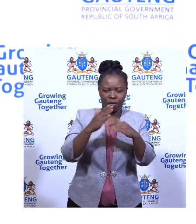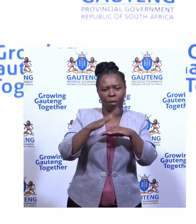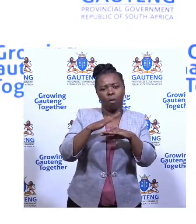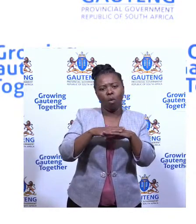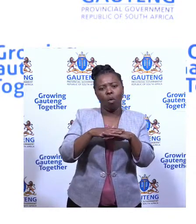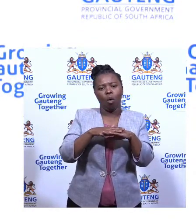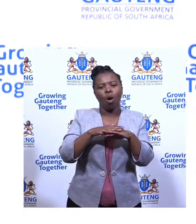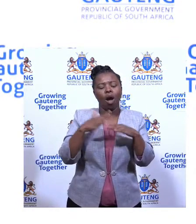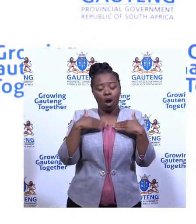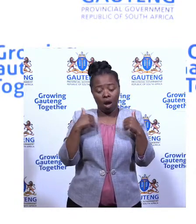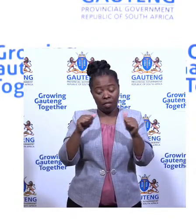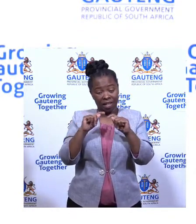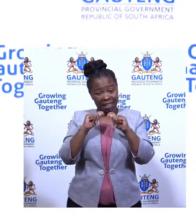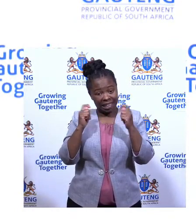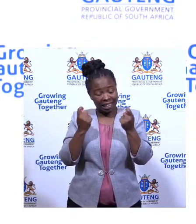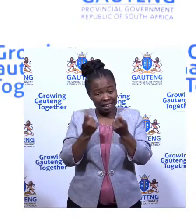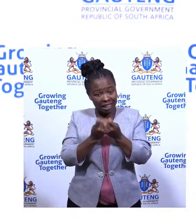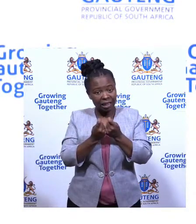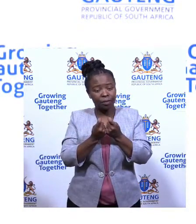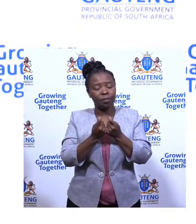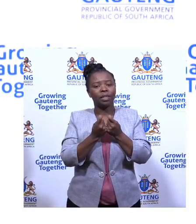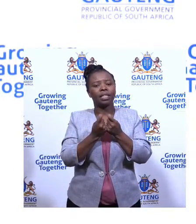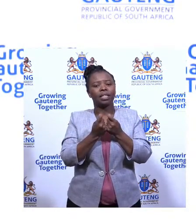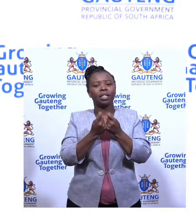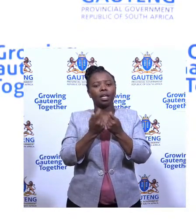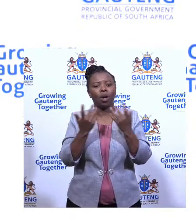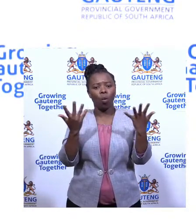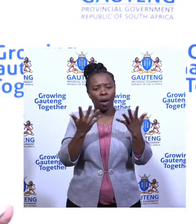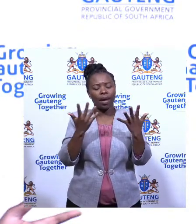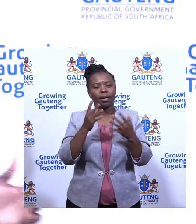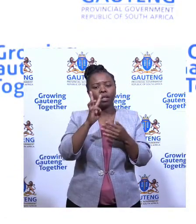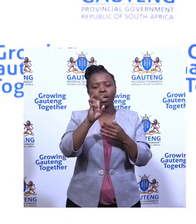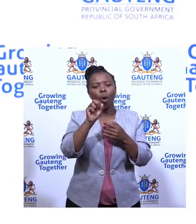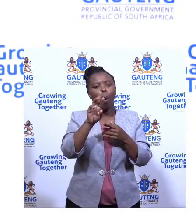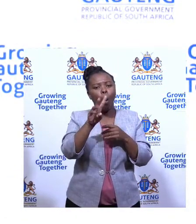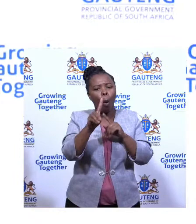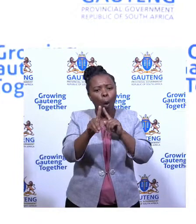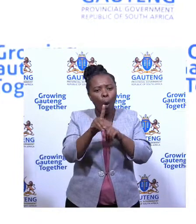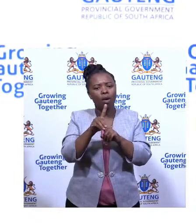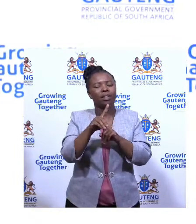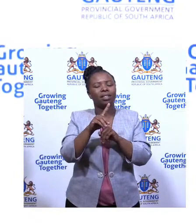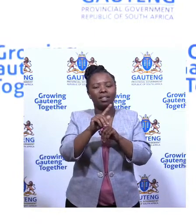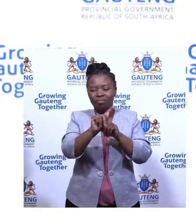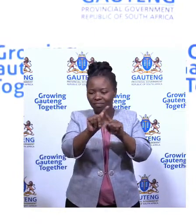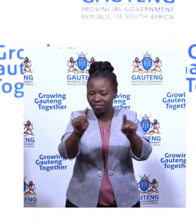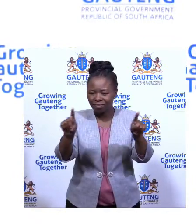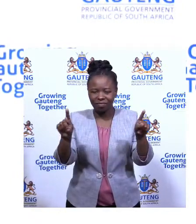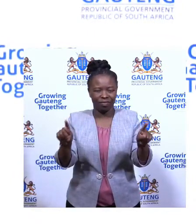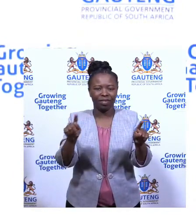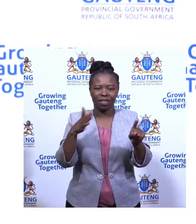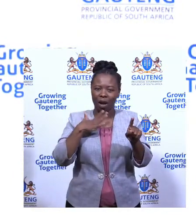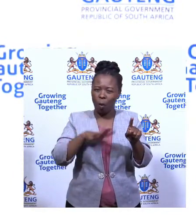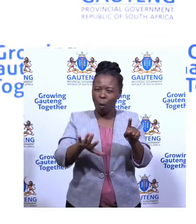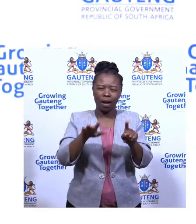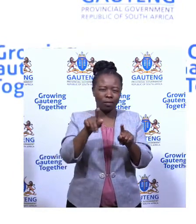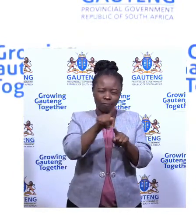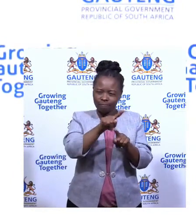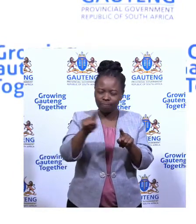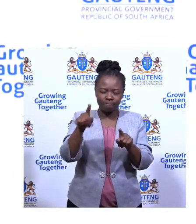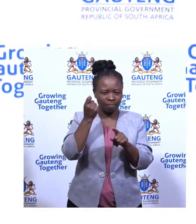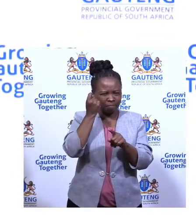the health teams in catchment areas in the ward, and the rest. I want to emphasize